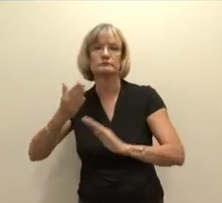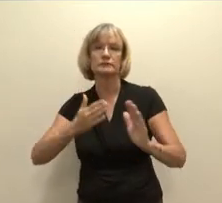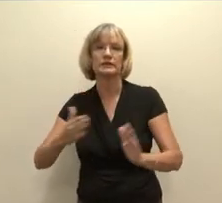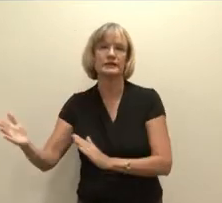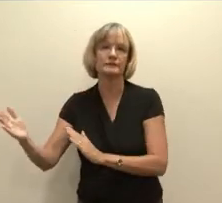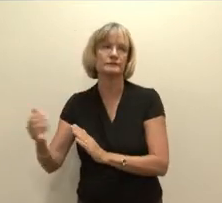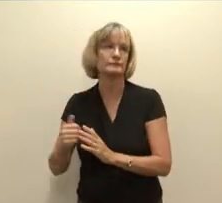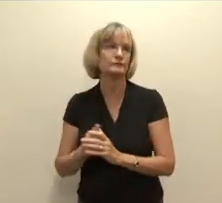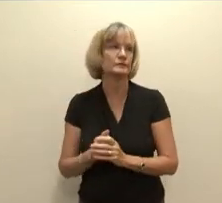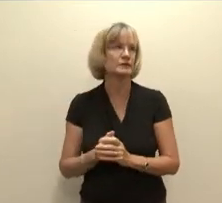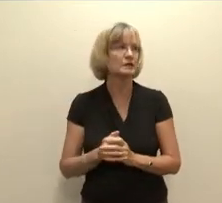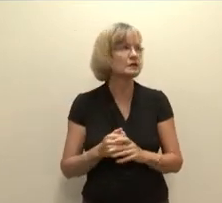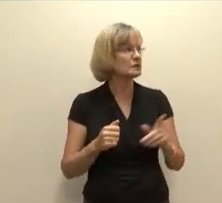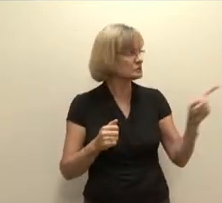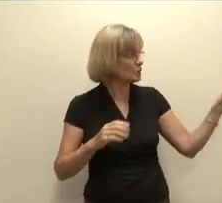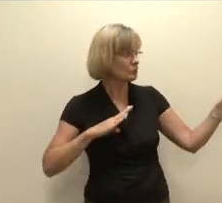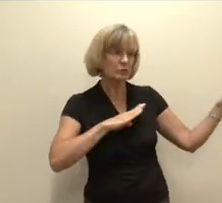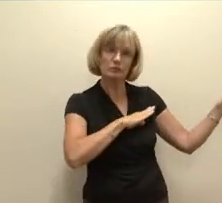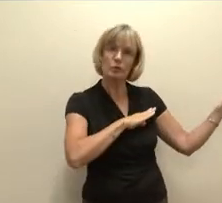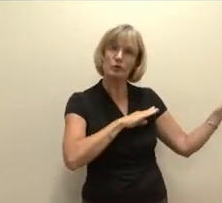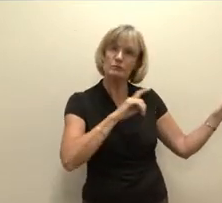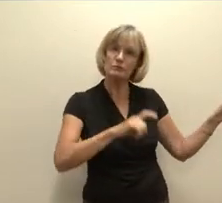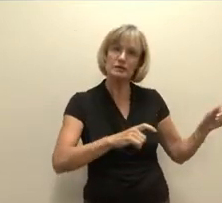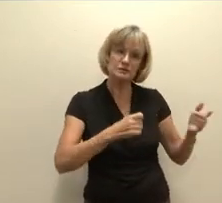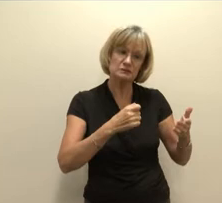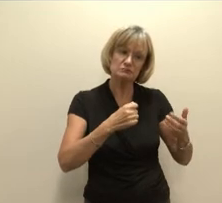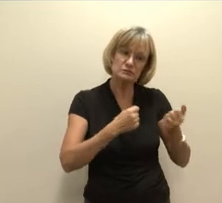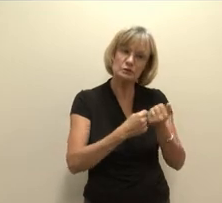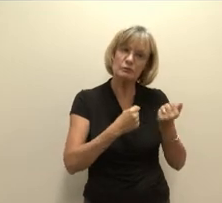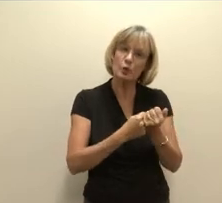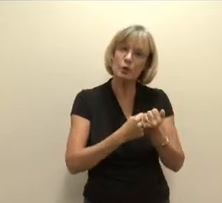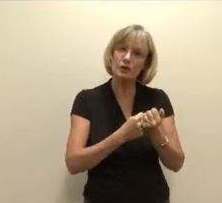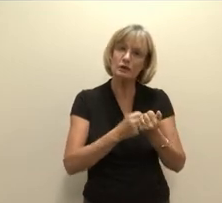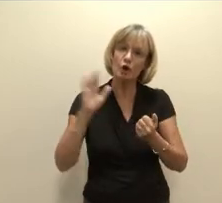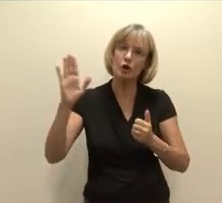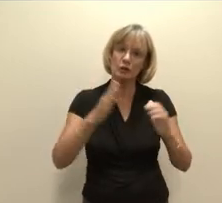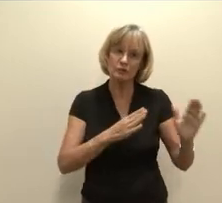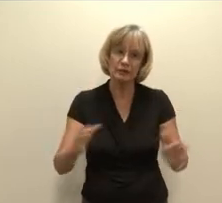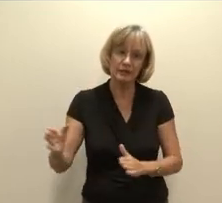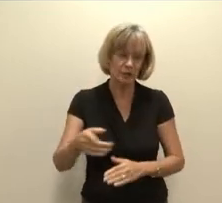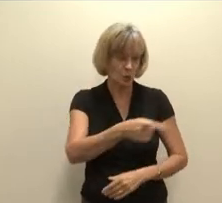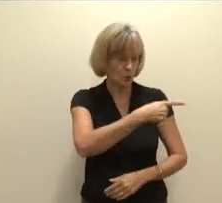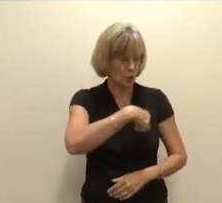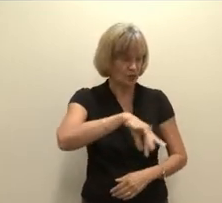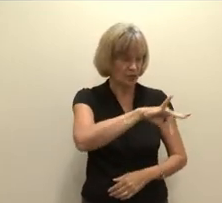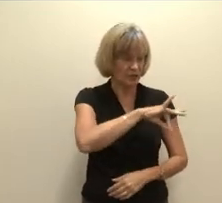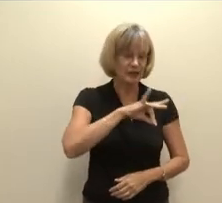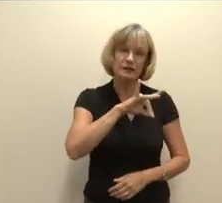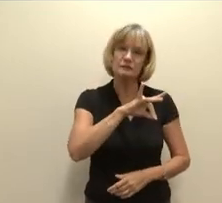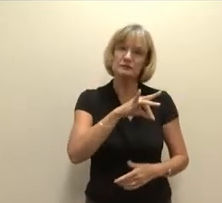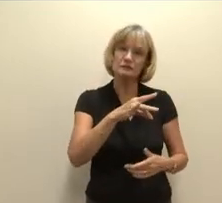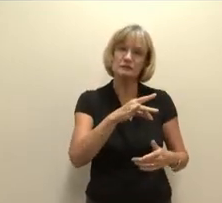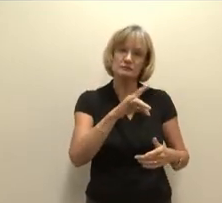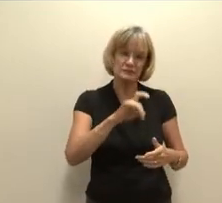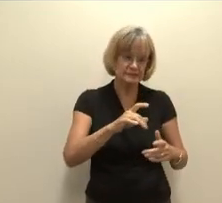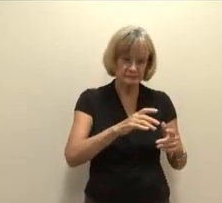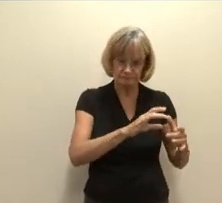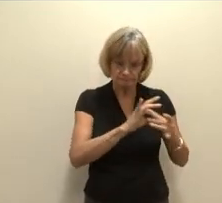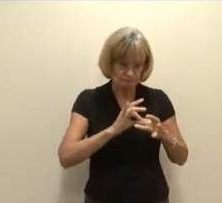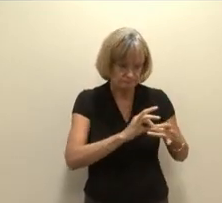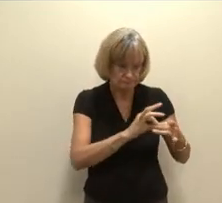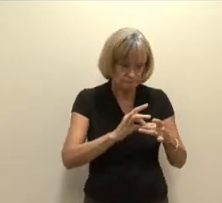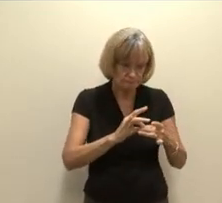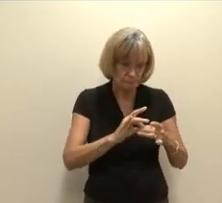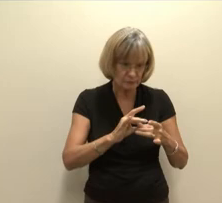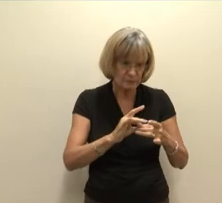with this board's support. Working as a team of eight to make change is hard.